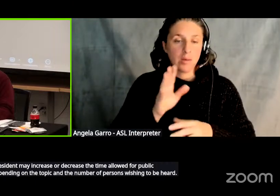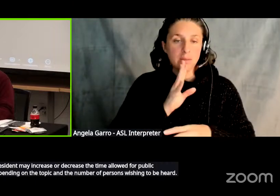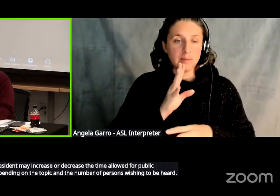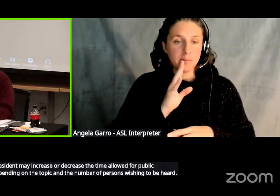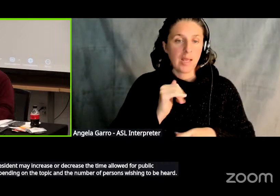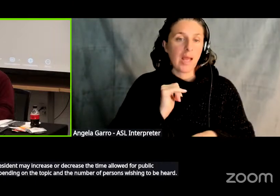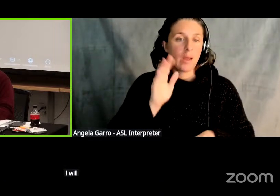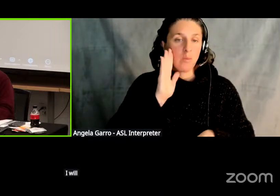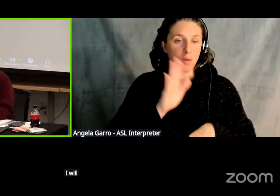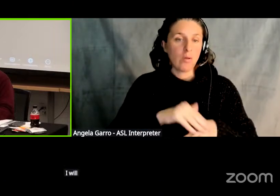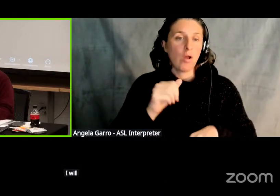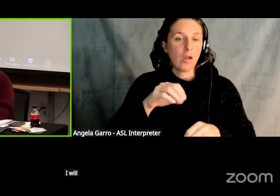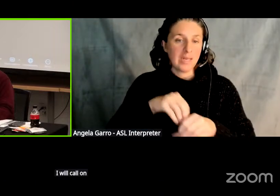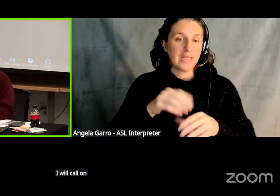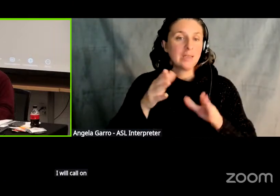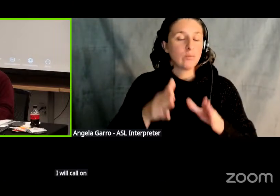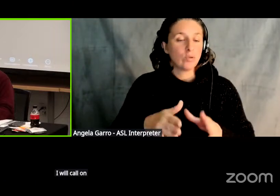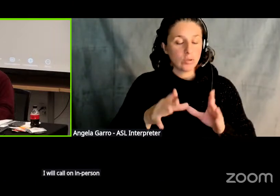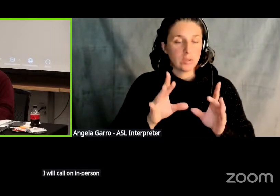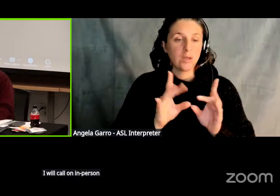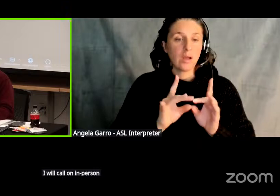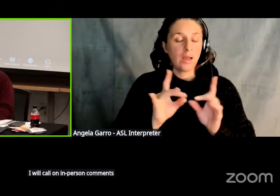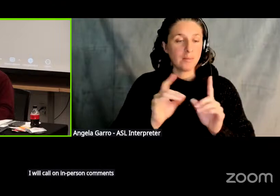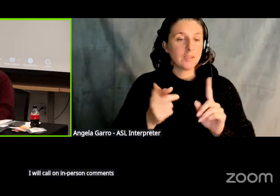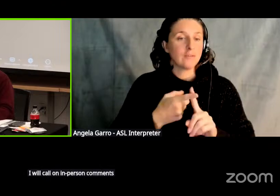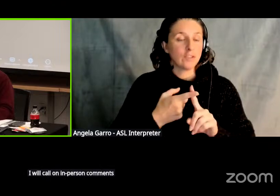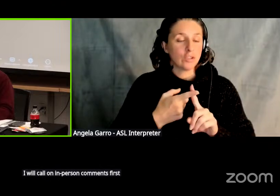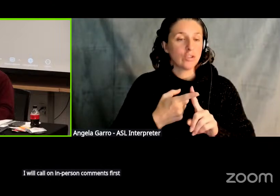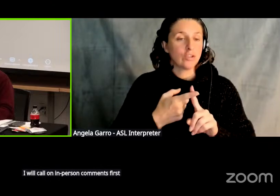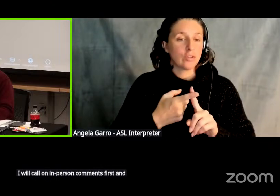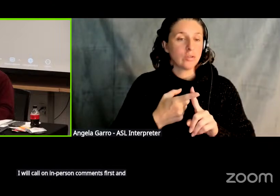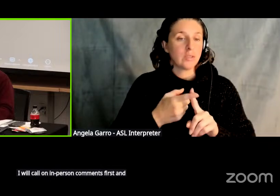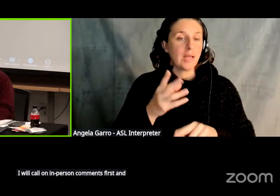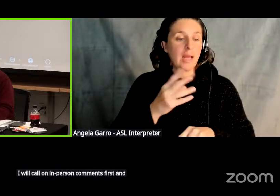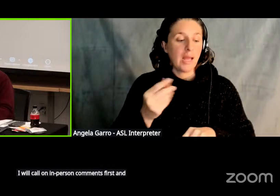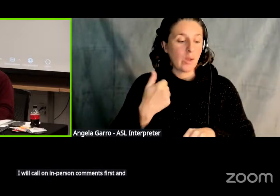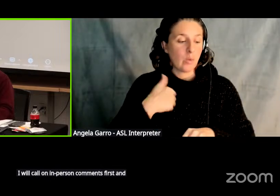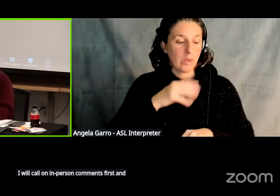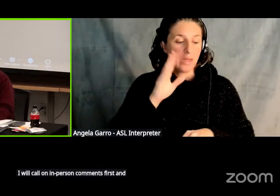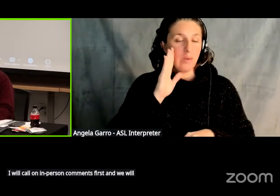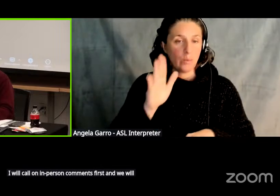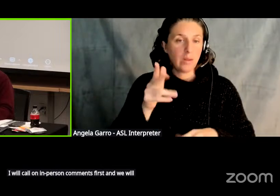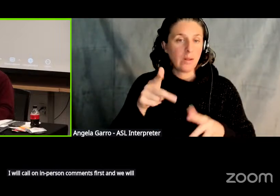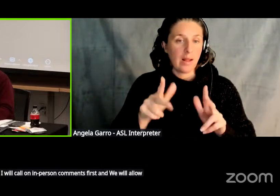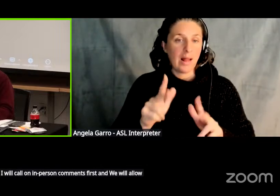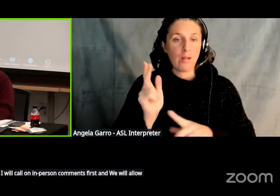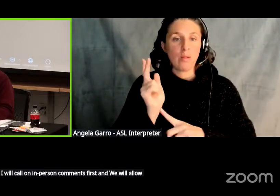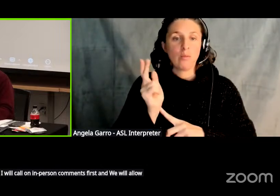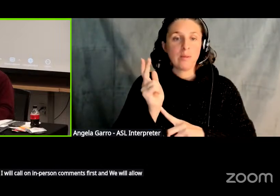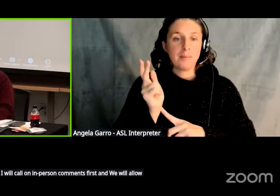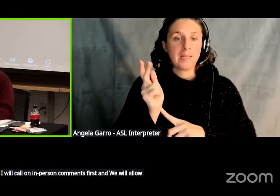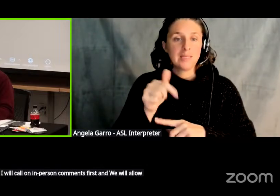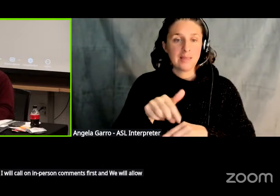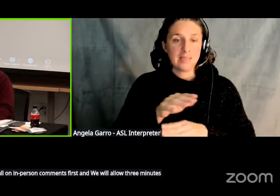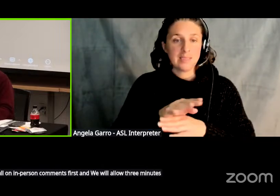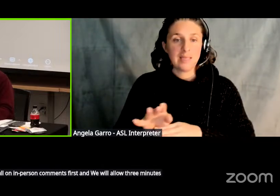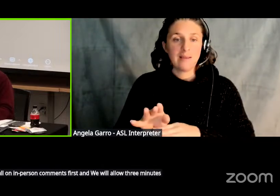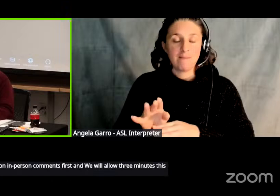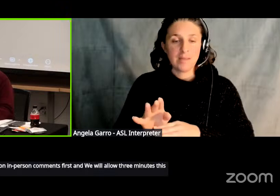call on in-person comments first, and we will allow 3 minutes this evening.